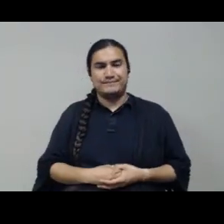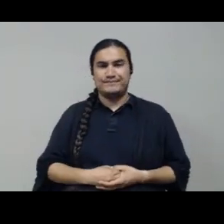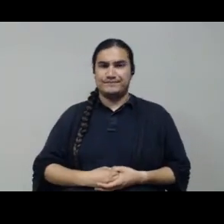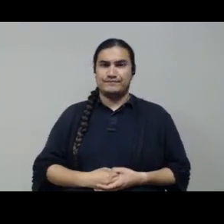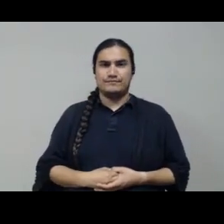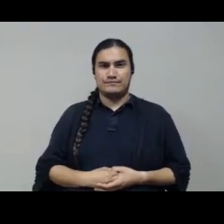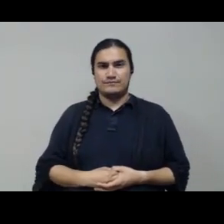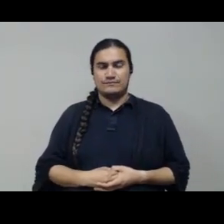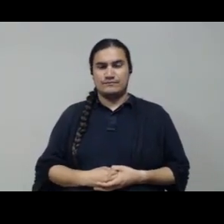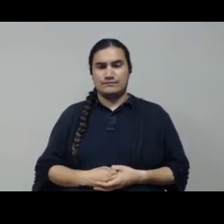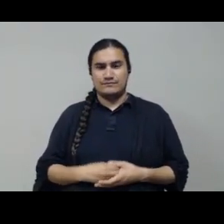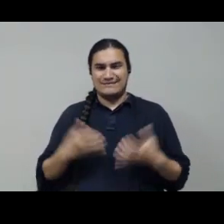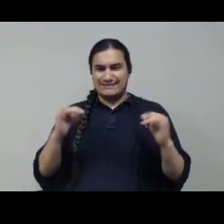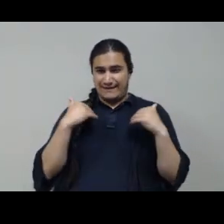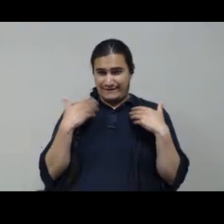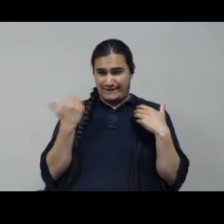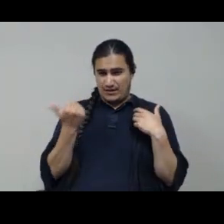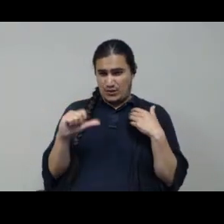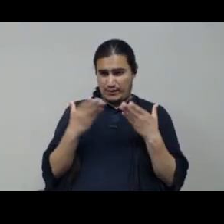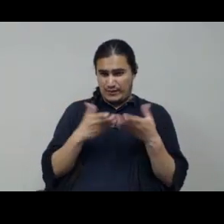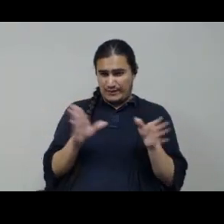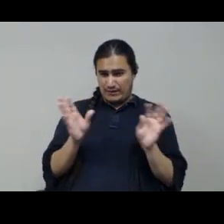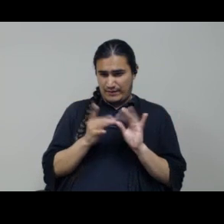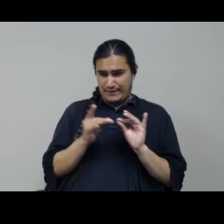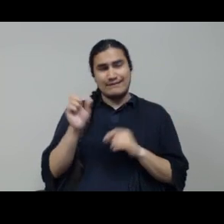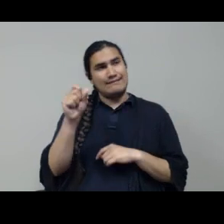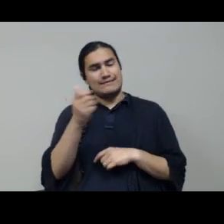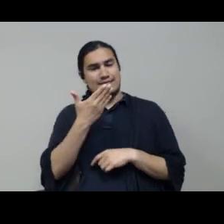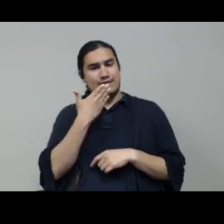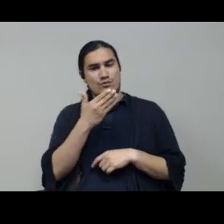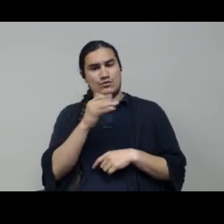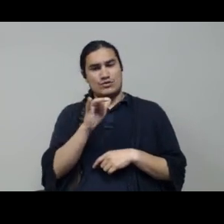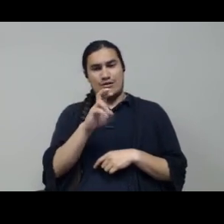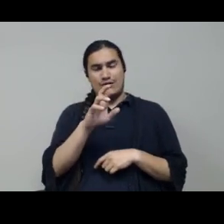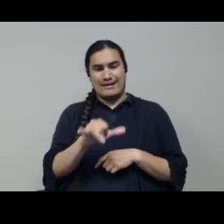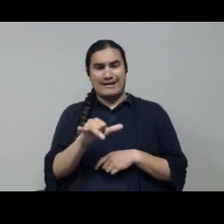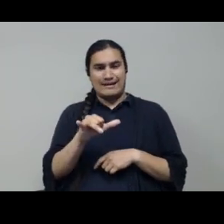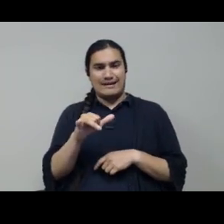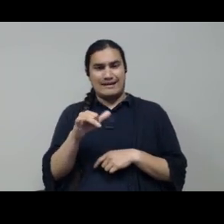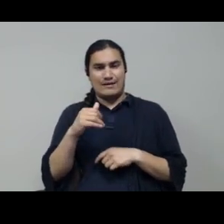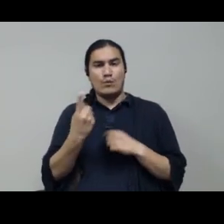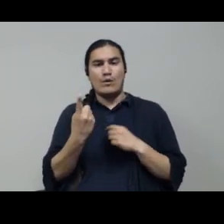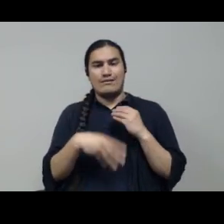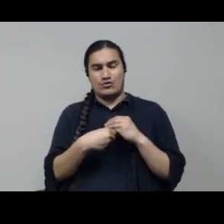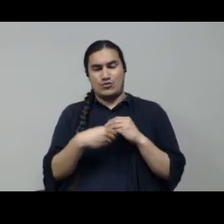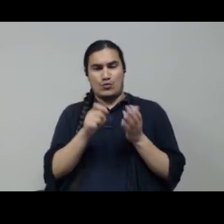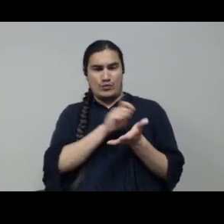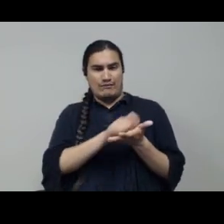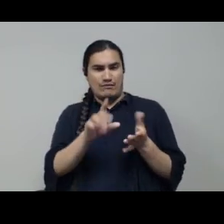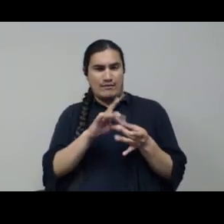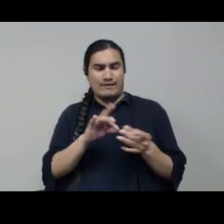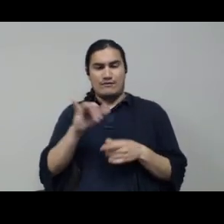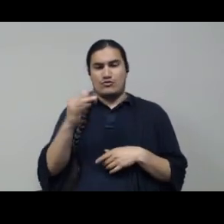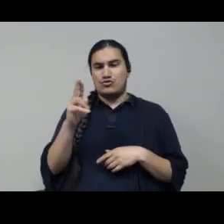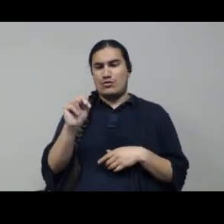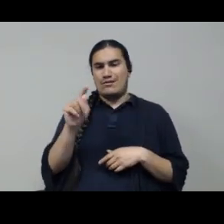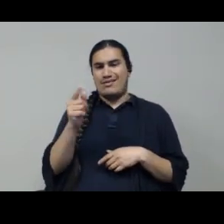Do we have another public comment? Yes, thank you, Chair Yeager. We did receive one additional written comment. This comes from Jonathan